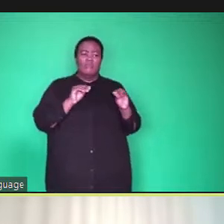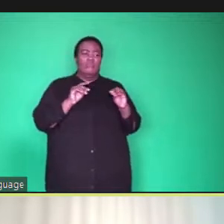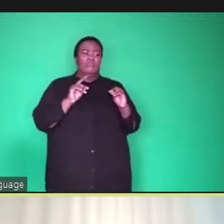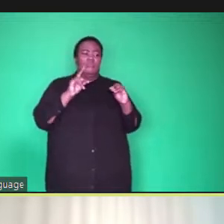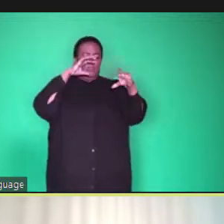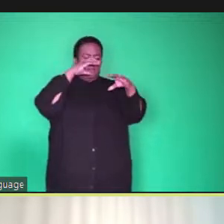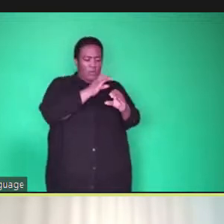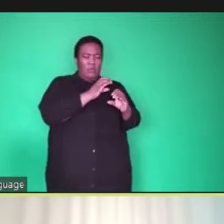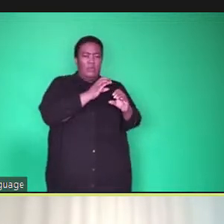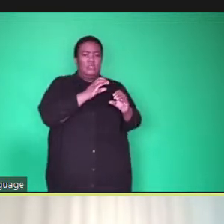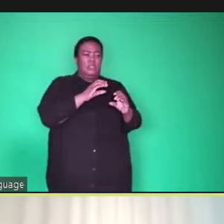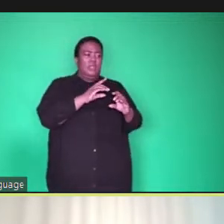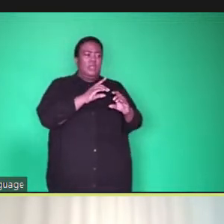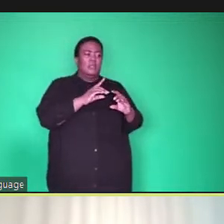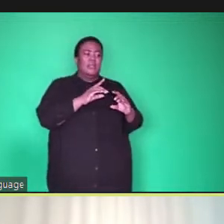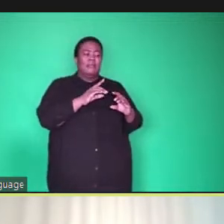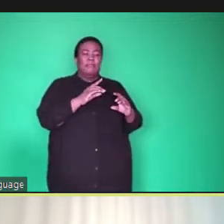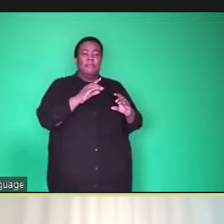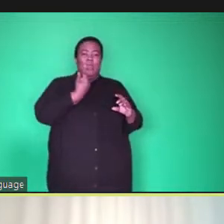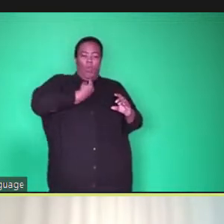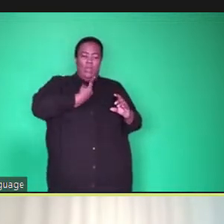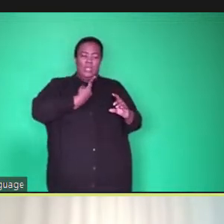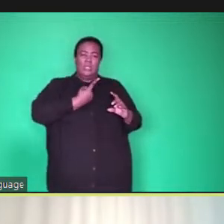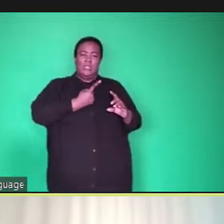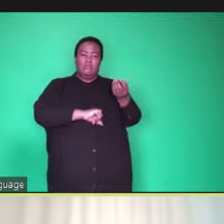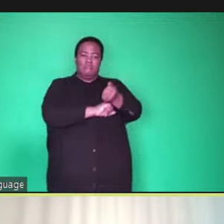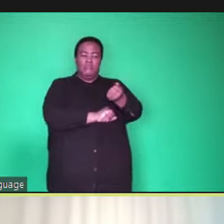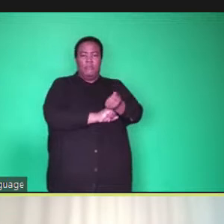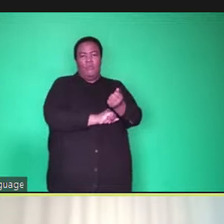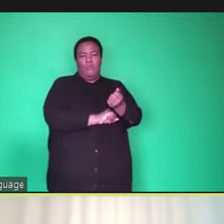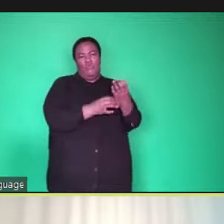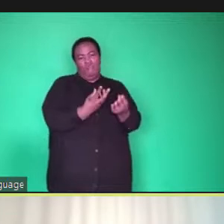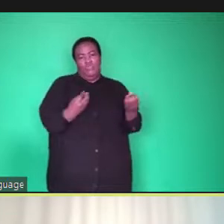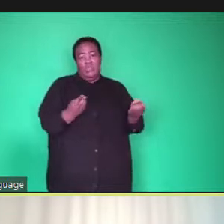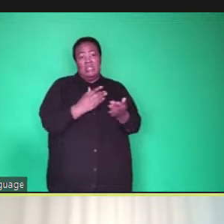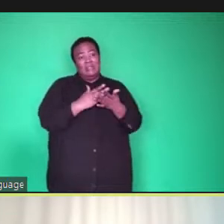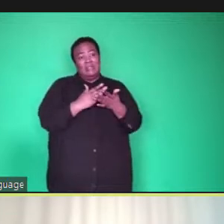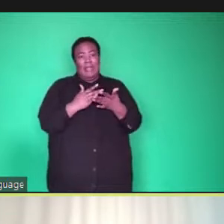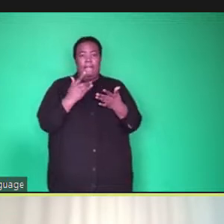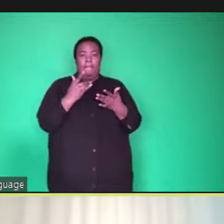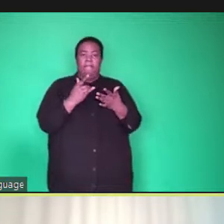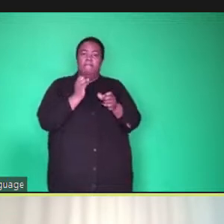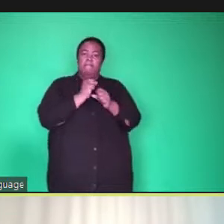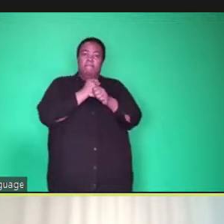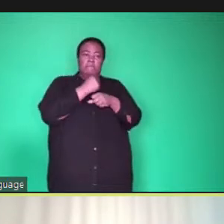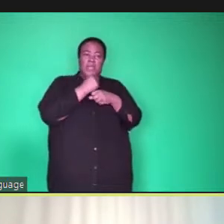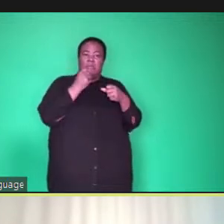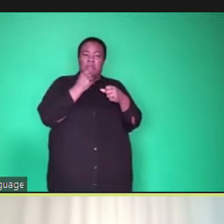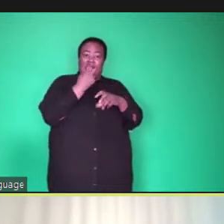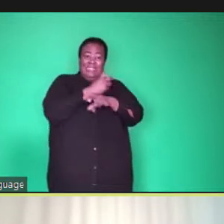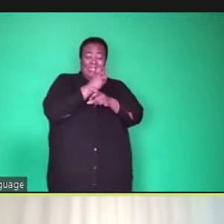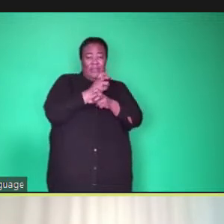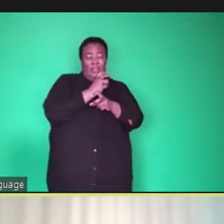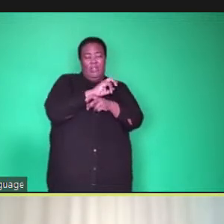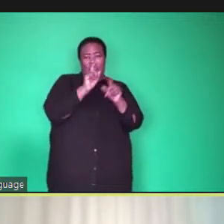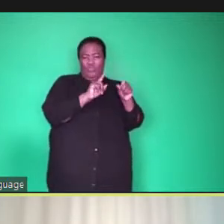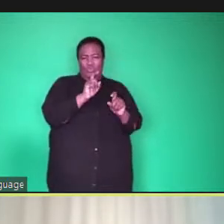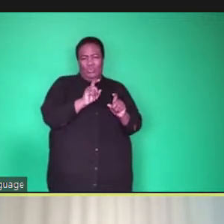for children, which sometimes means having to make hard choices, including in some of the qualitative work I